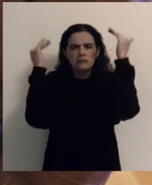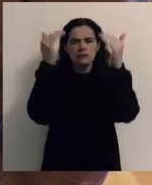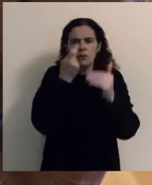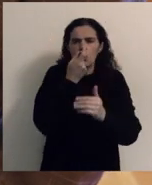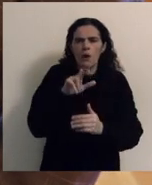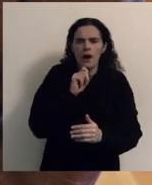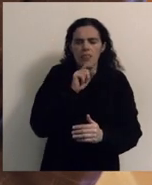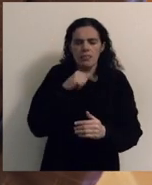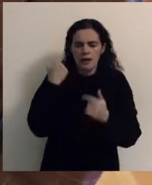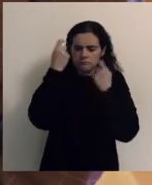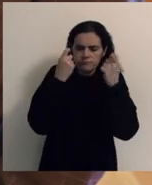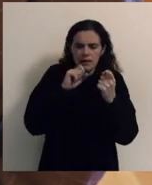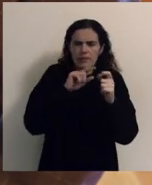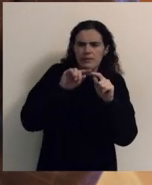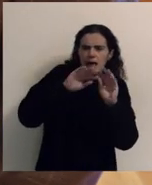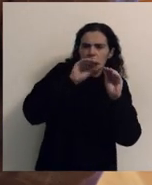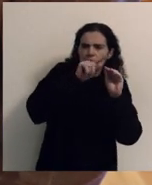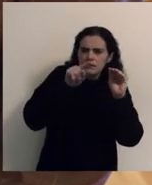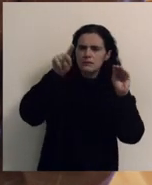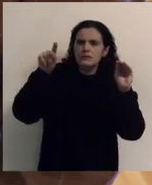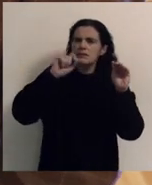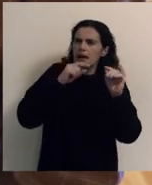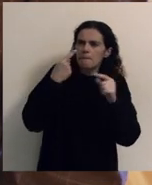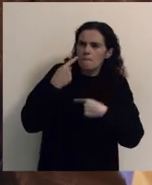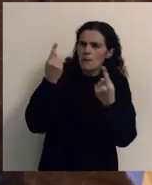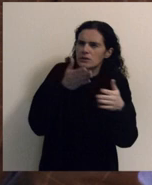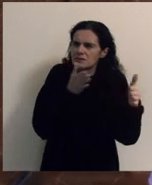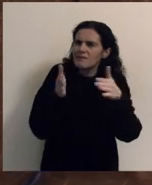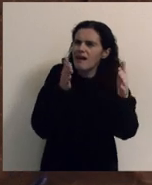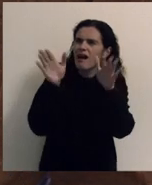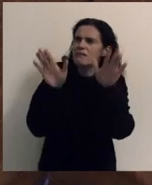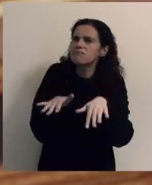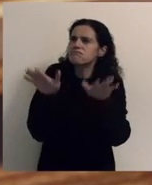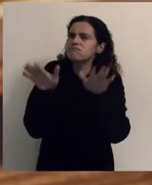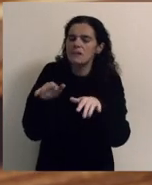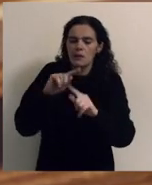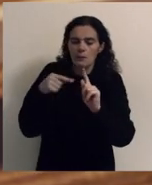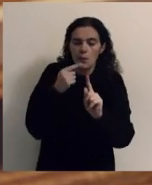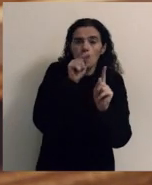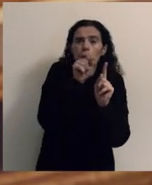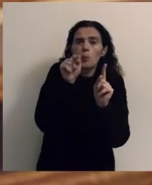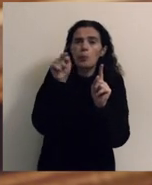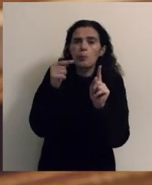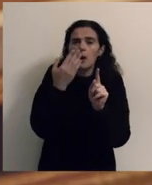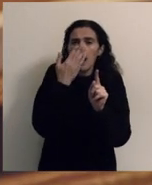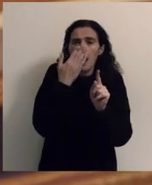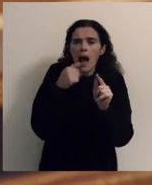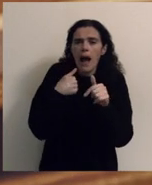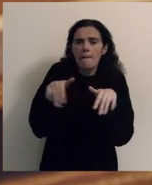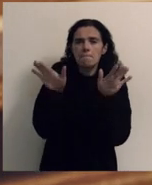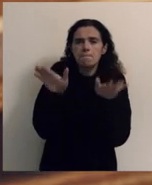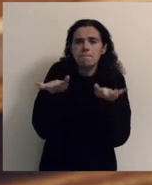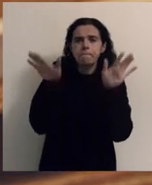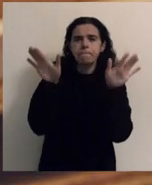the line, the dotted line suggesting a trajectory, and then the little points suggesting the wings of the